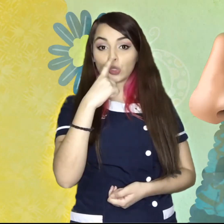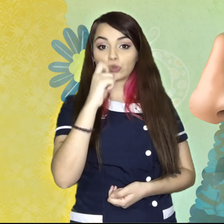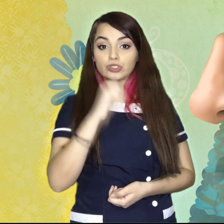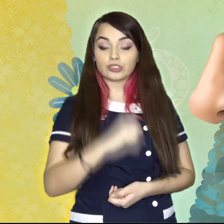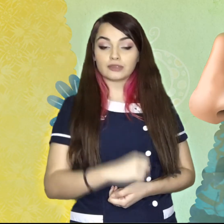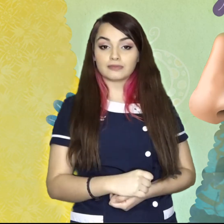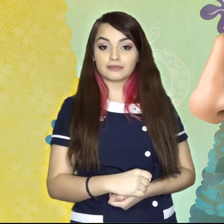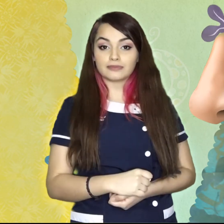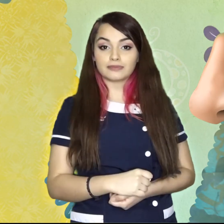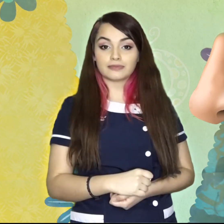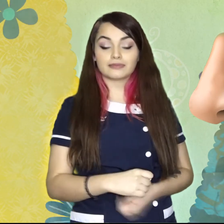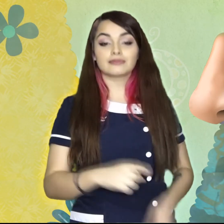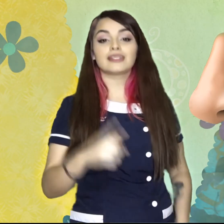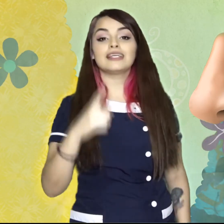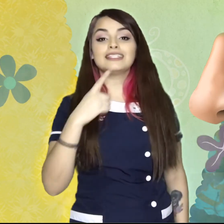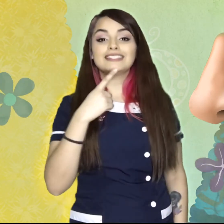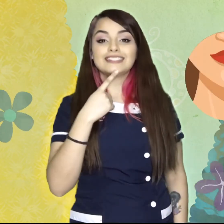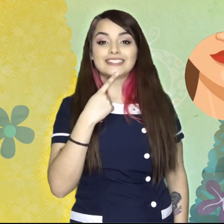Nose.